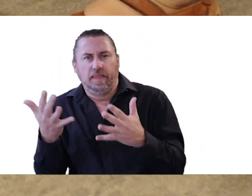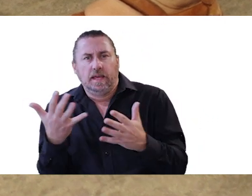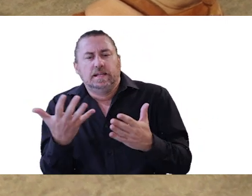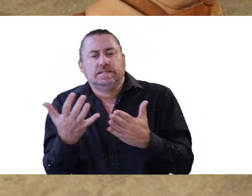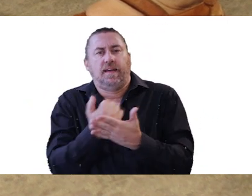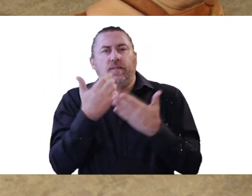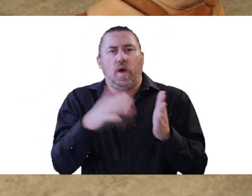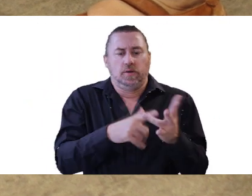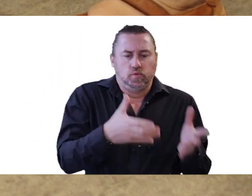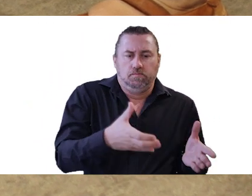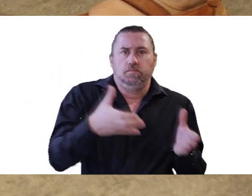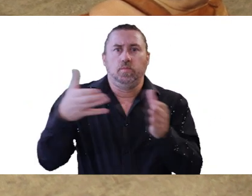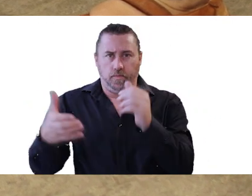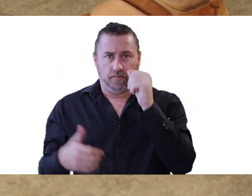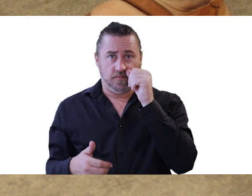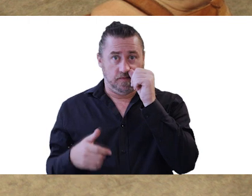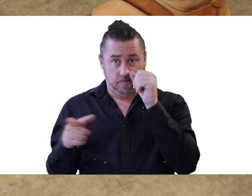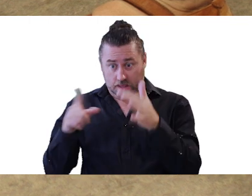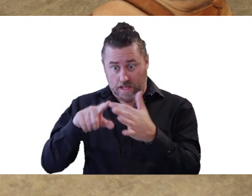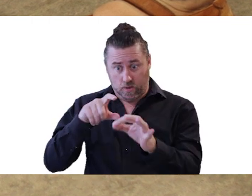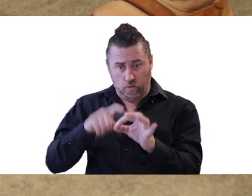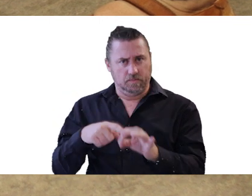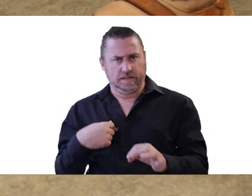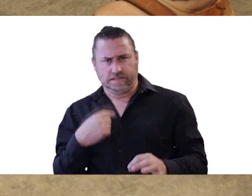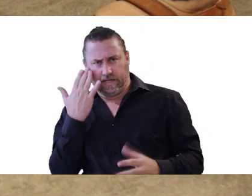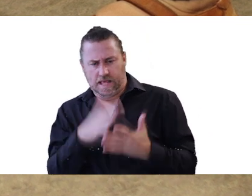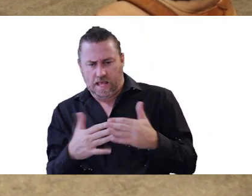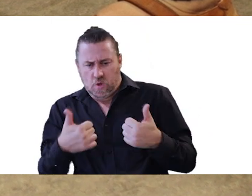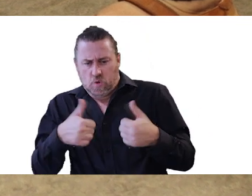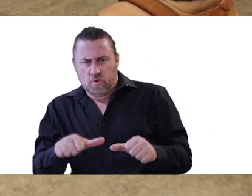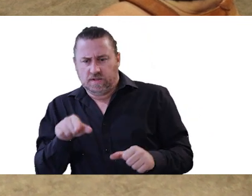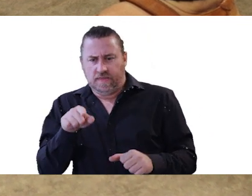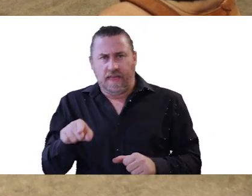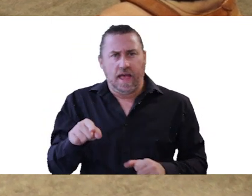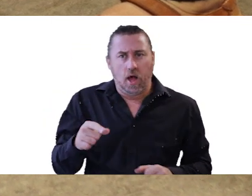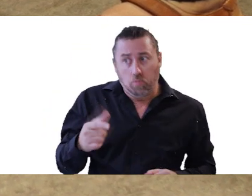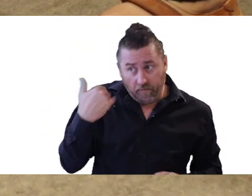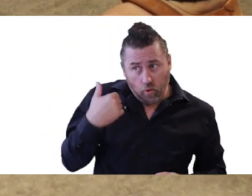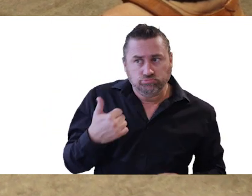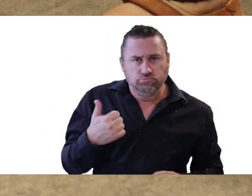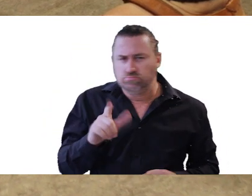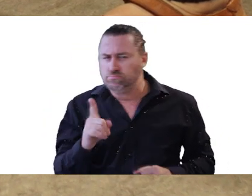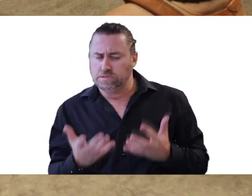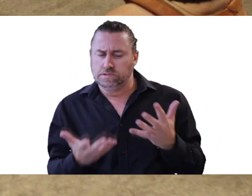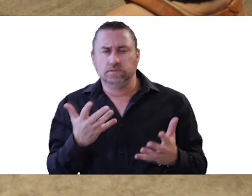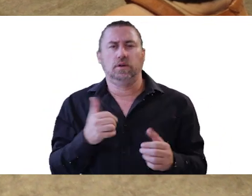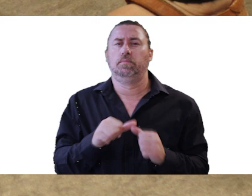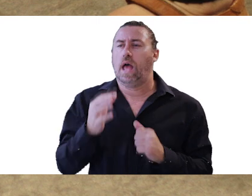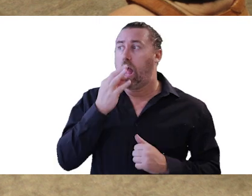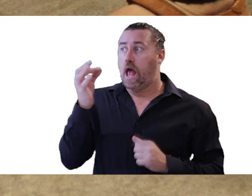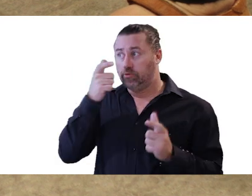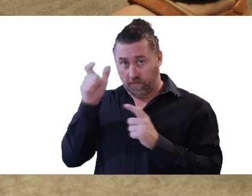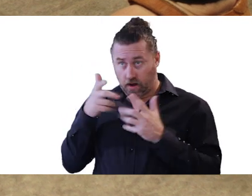object. If you think you know how to use the equipment, or you've used something like that before, always check with your supervisor if you are allowed to